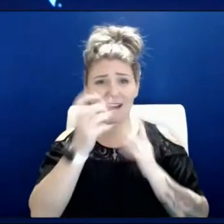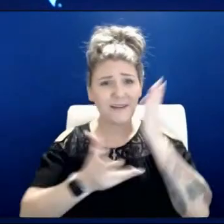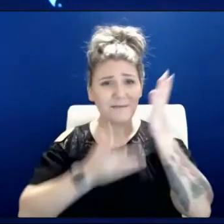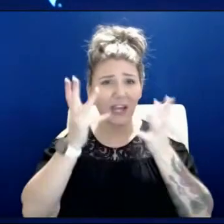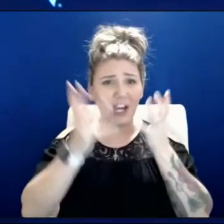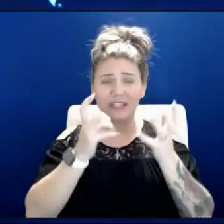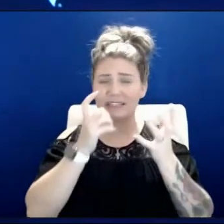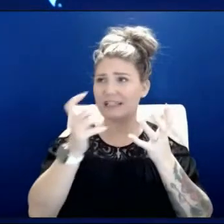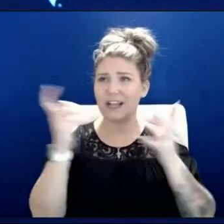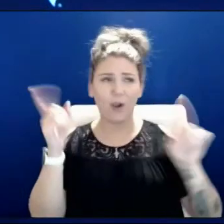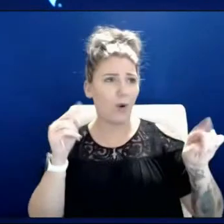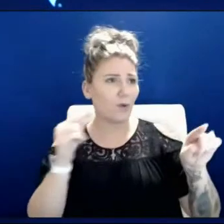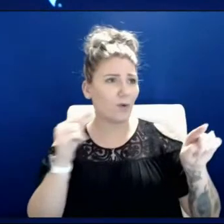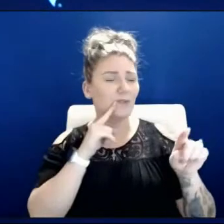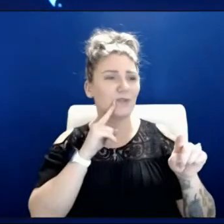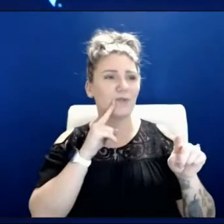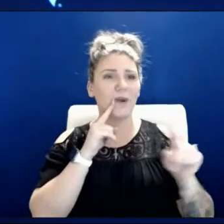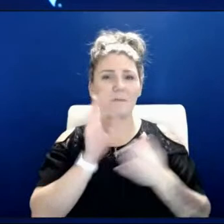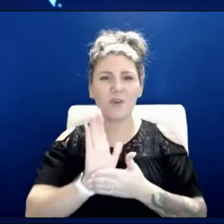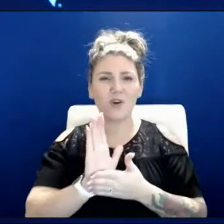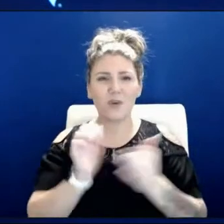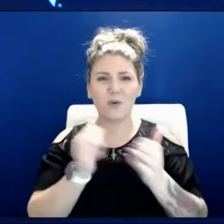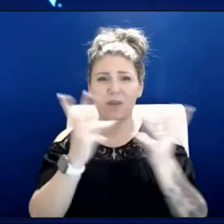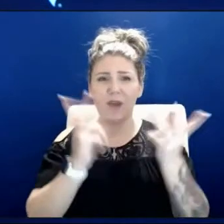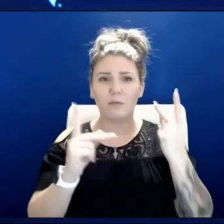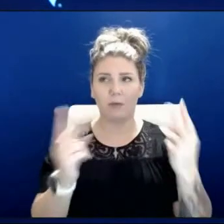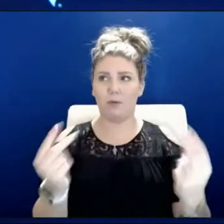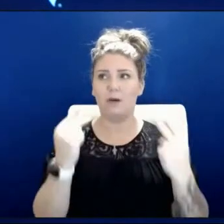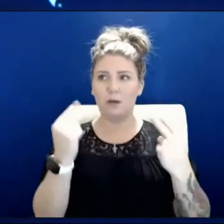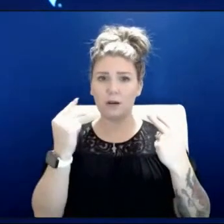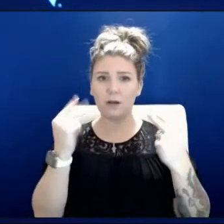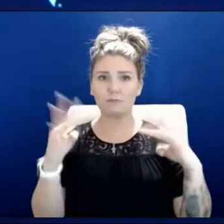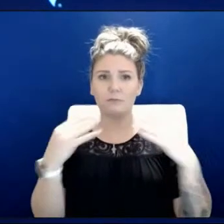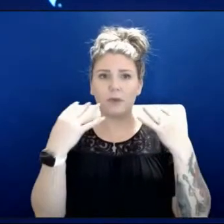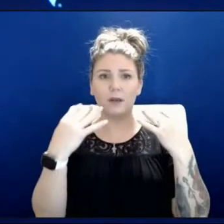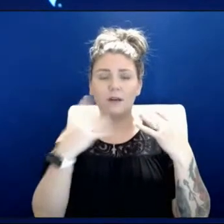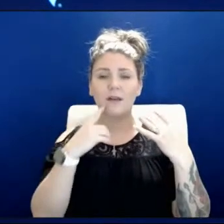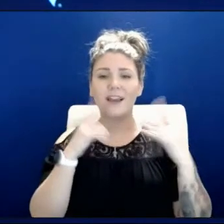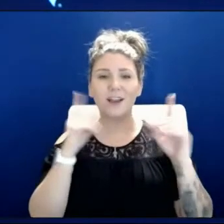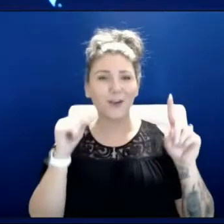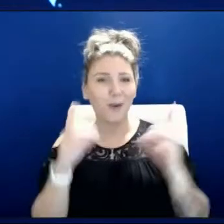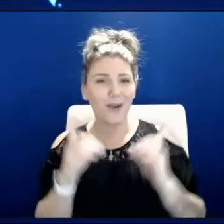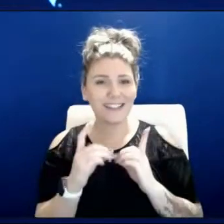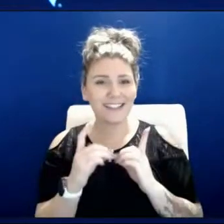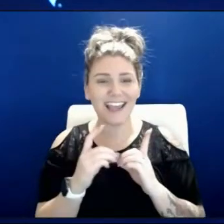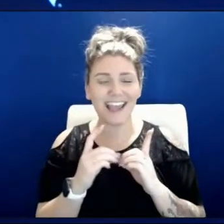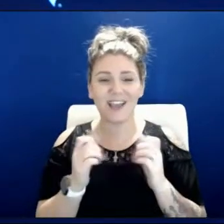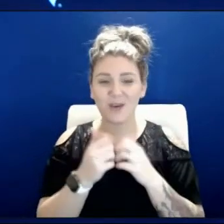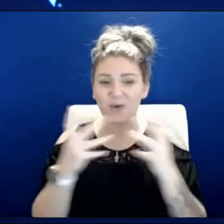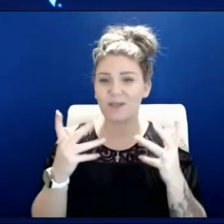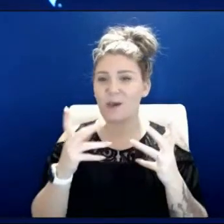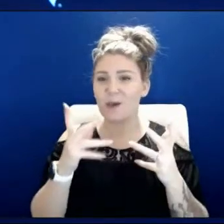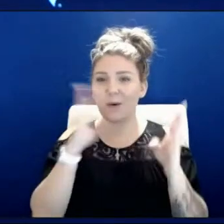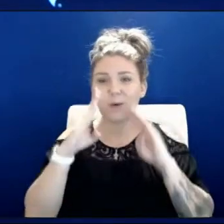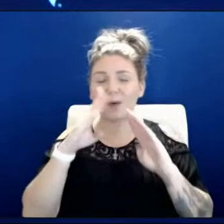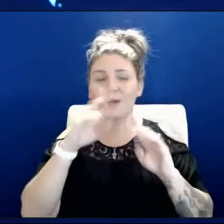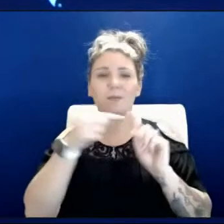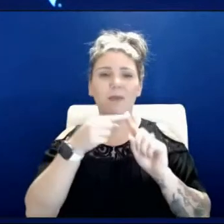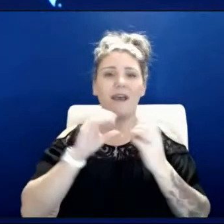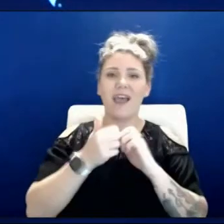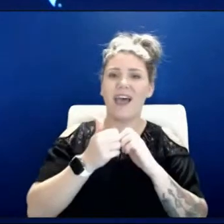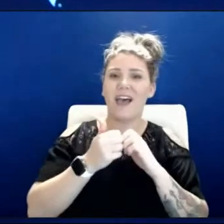at me. I can be on a date and not have to worry about how I came